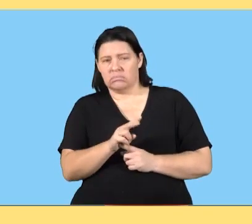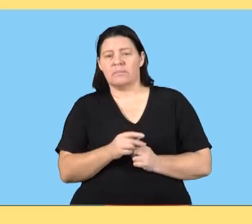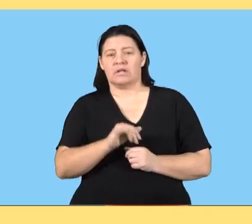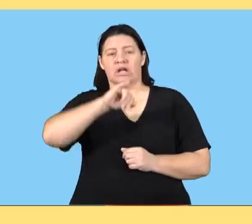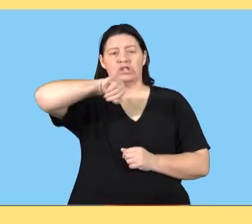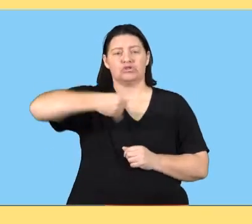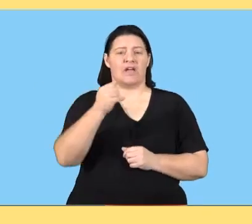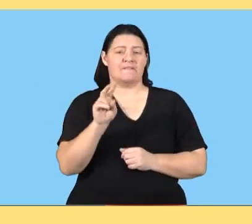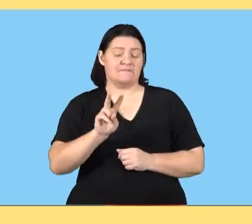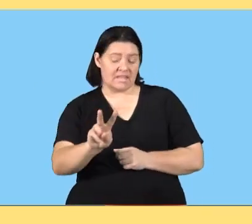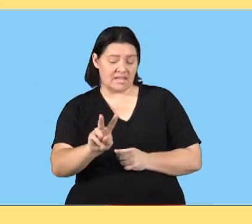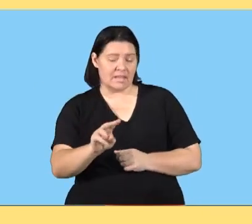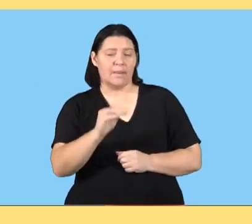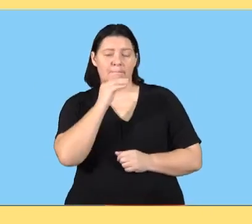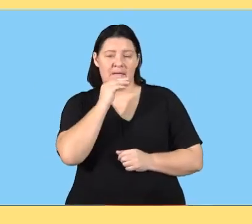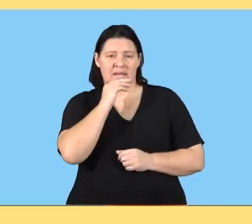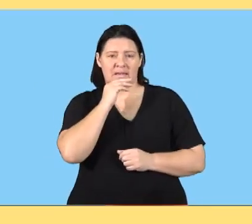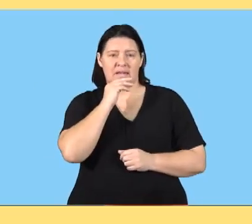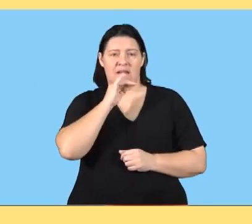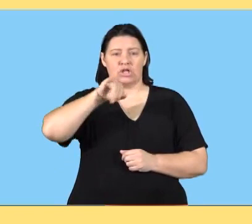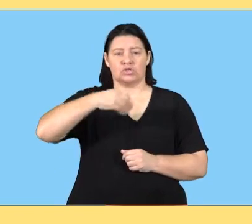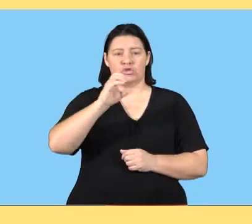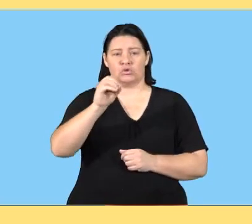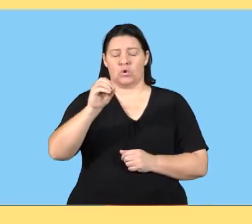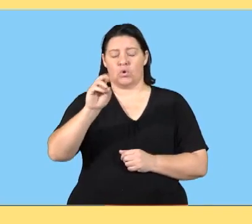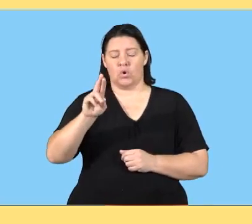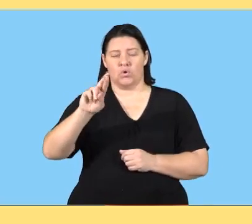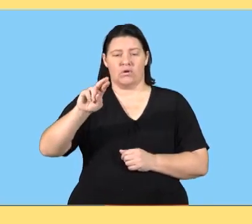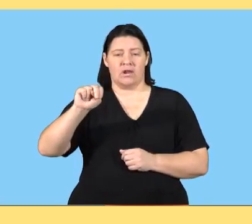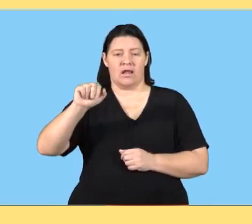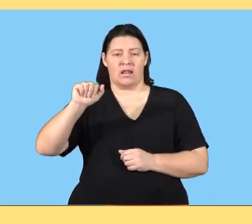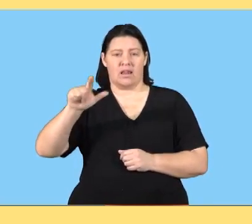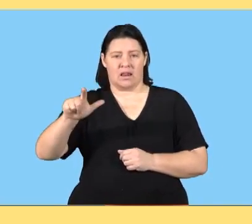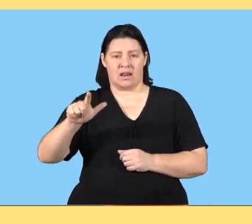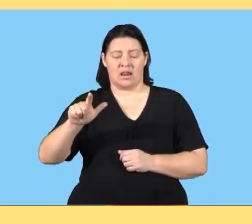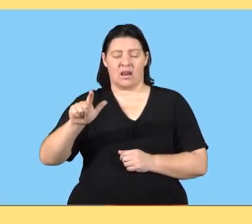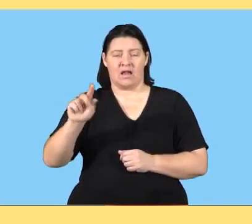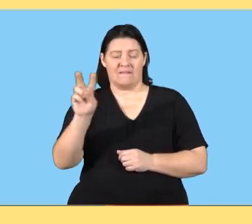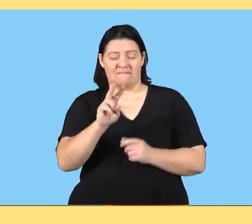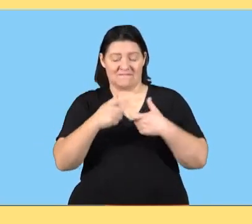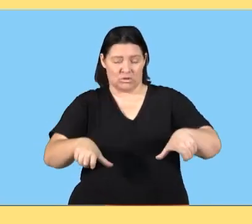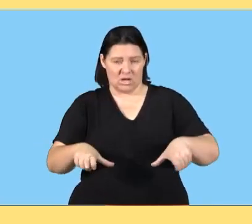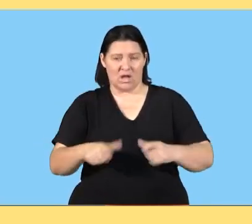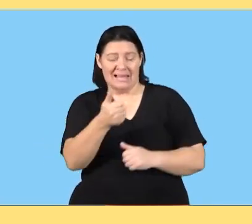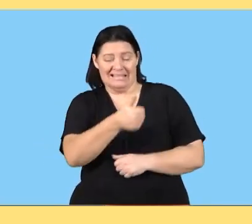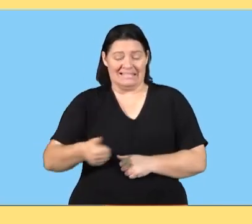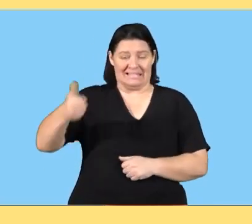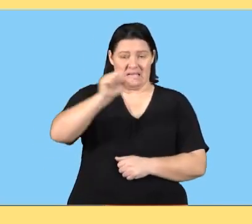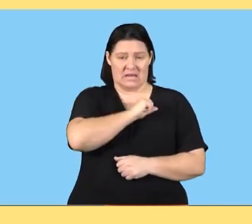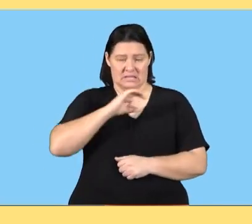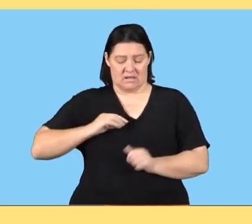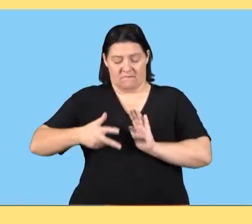be JV, that is the journal voucher, which is authorized by a senior